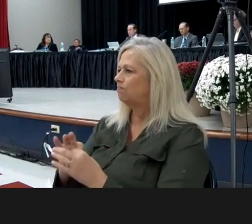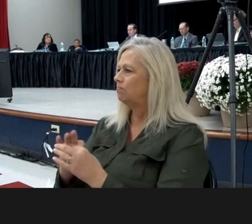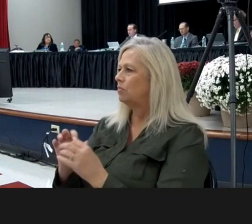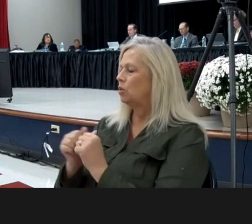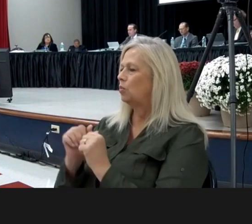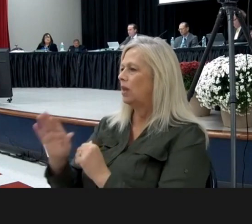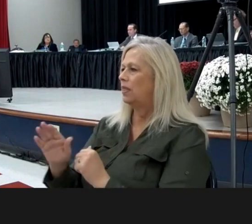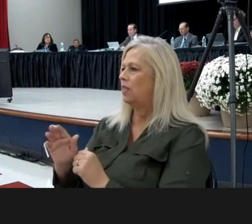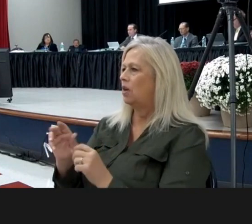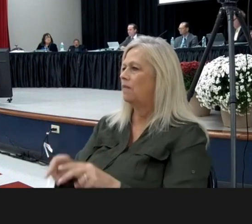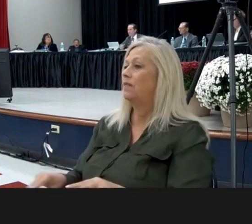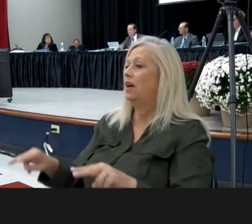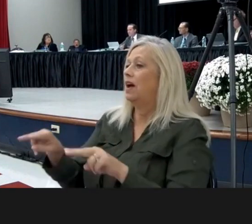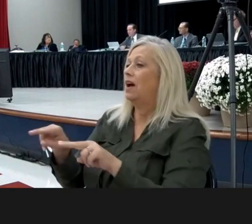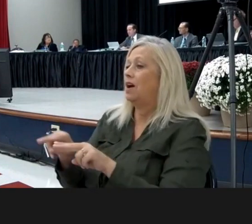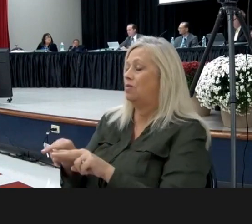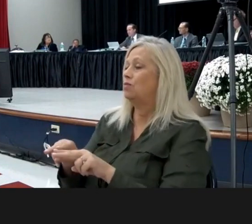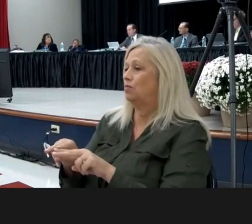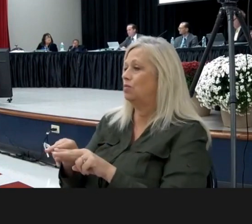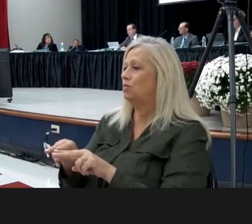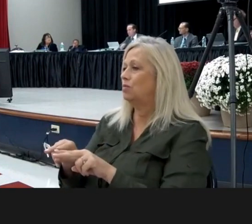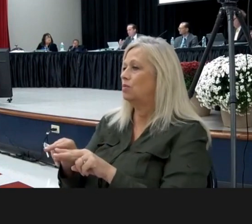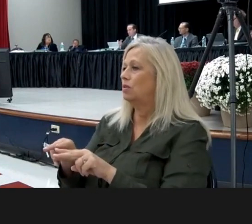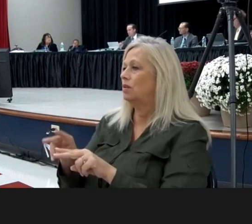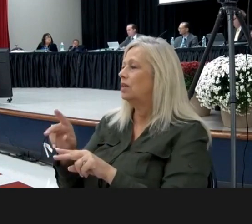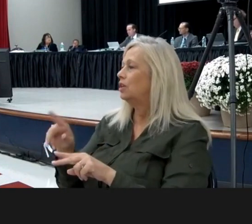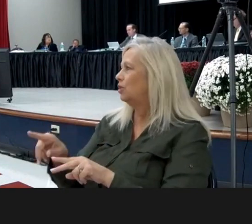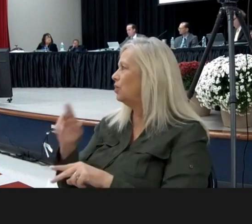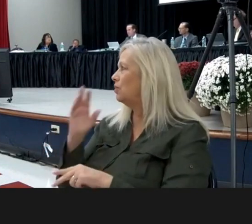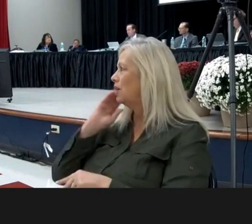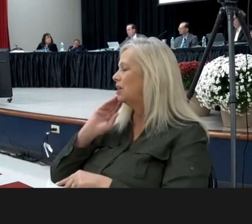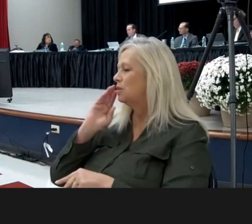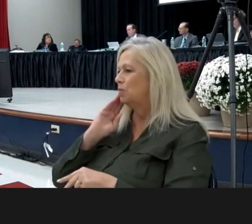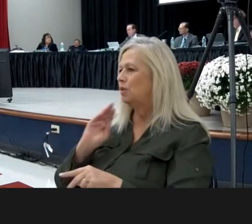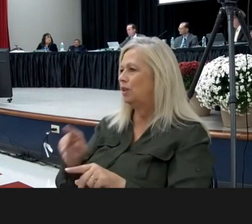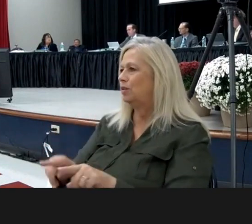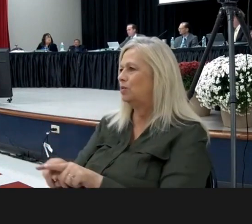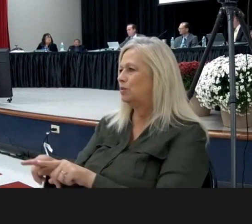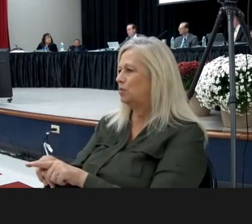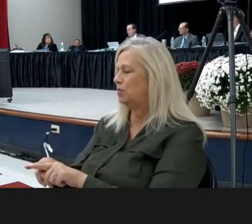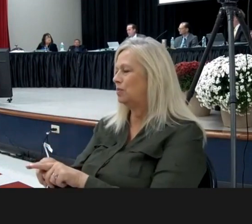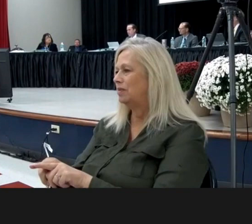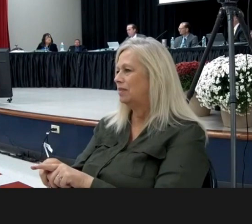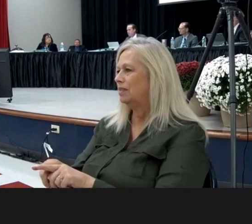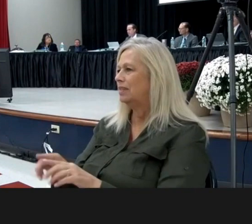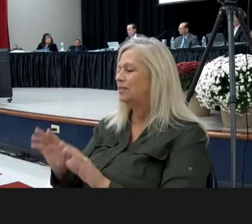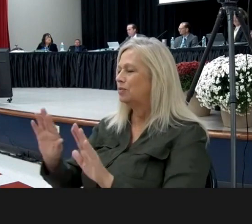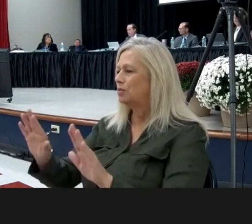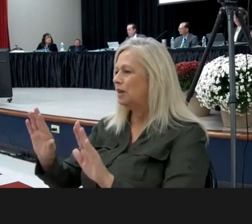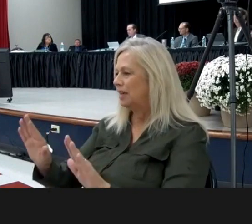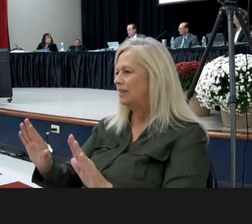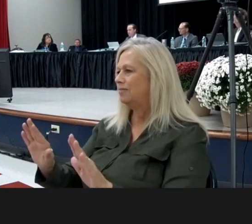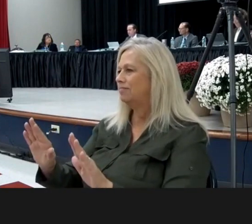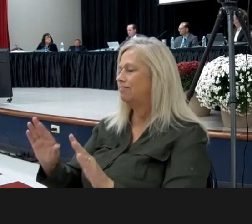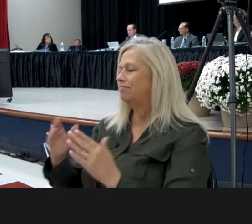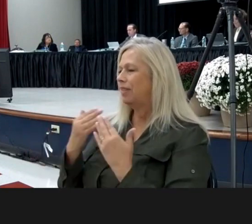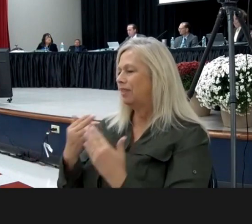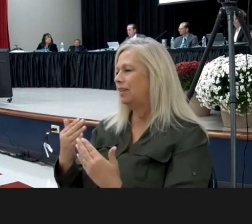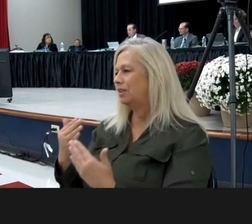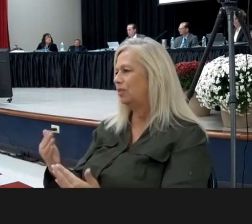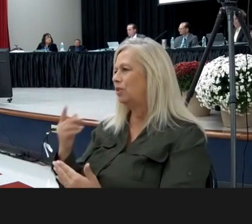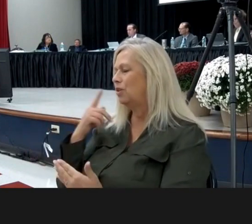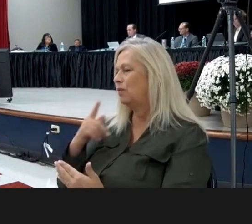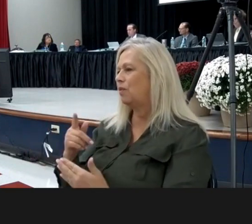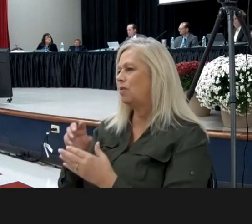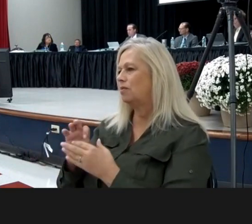so I'm glad that you've experienced that as well. And we just relay the same. So grateful for the